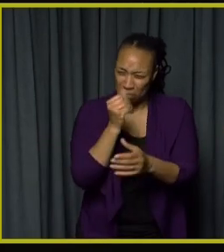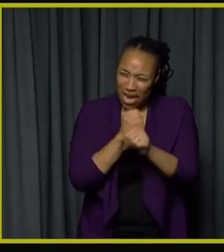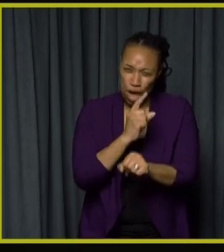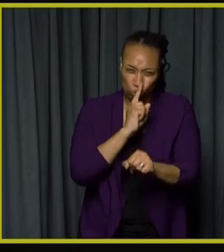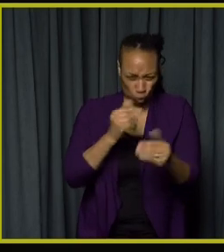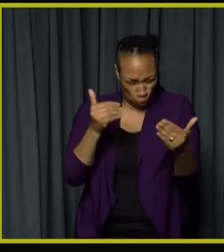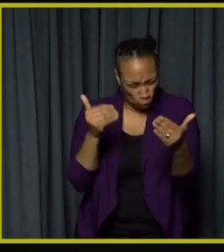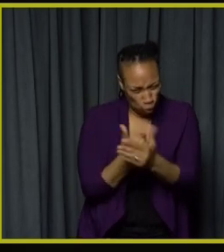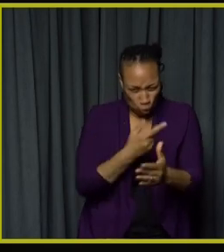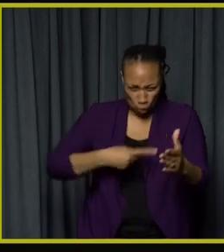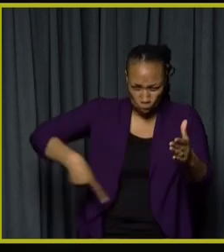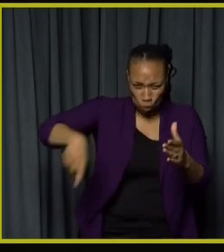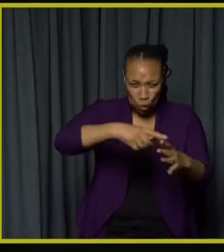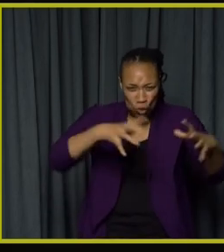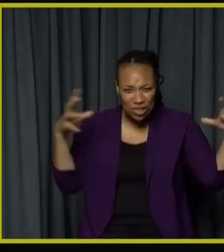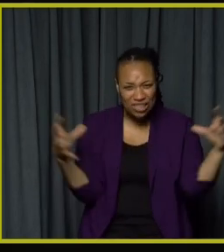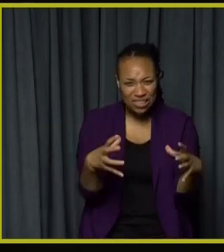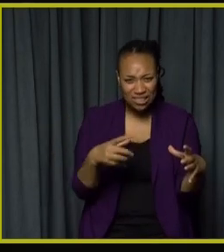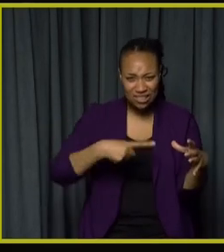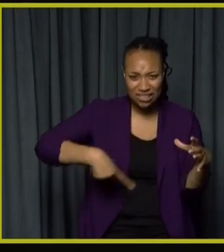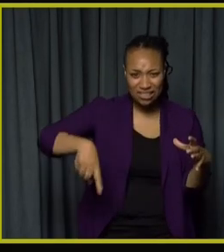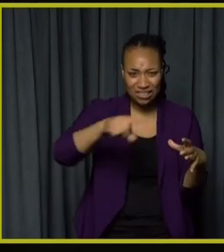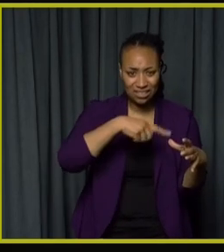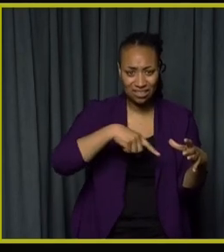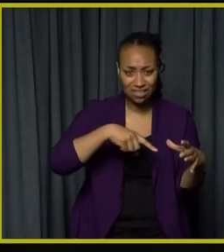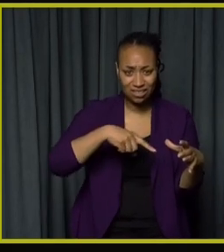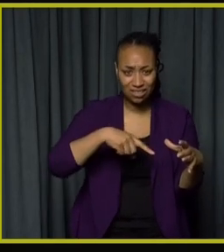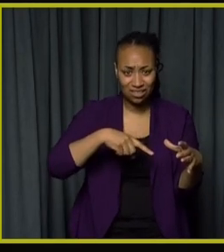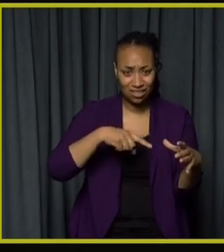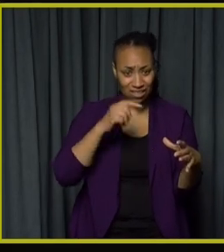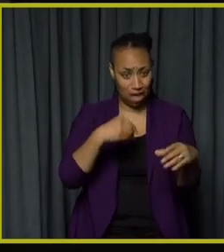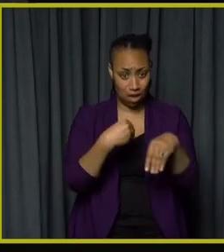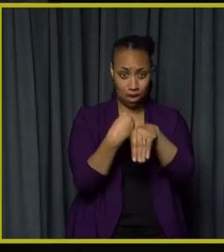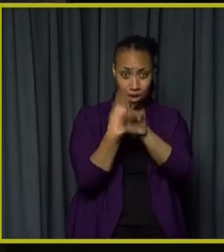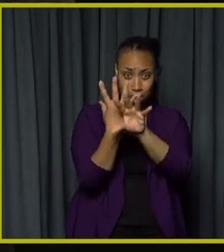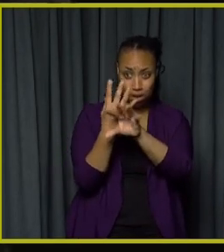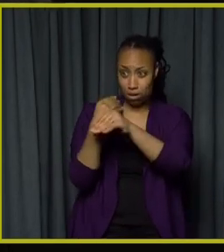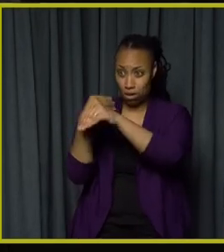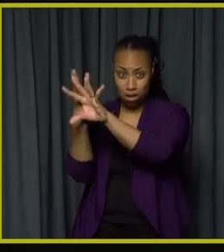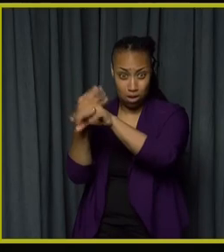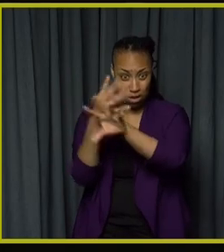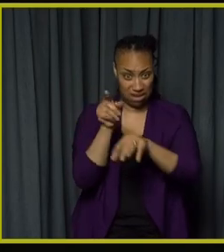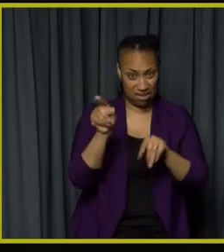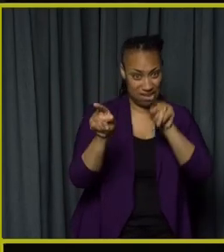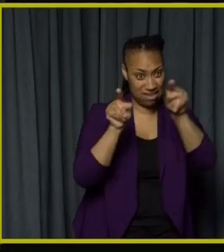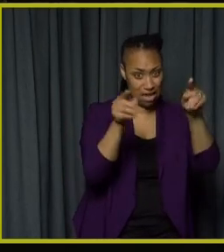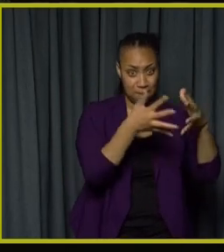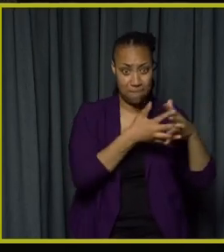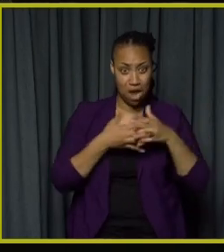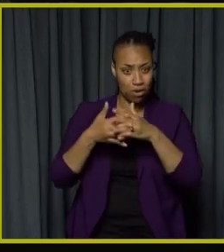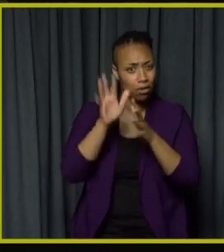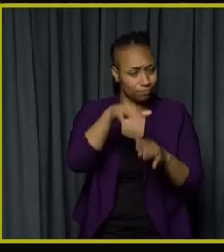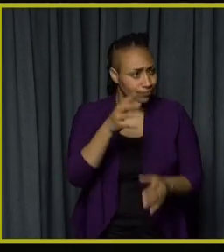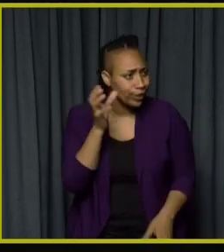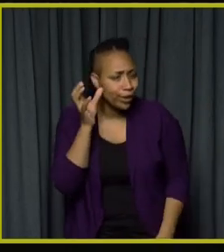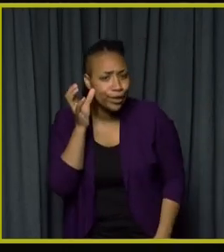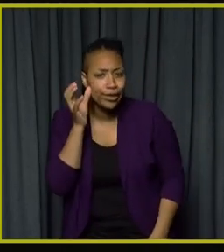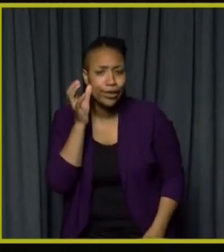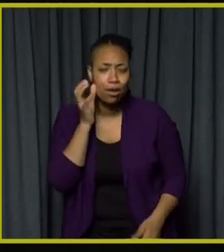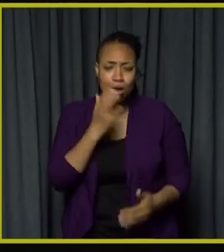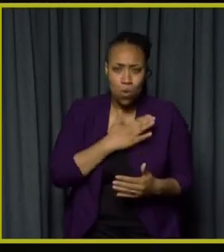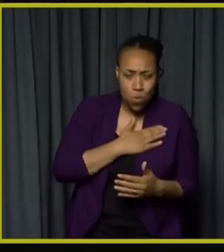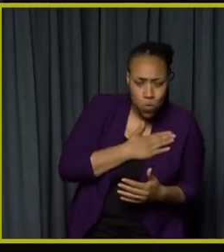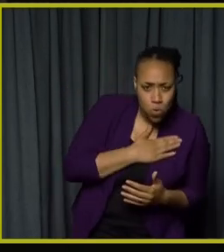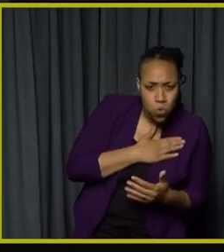this mass poor people's assembly, you have heard dozens of witnesses testify to a long train of